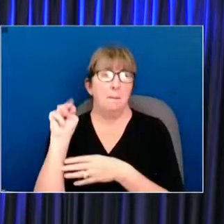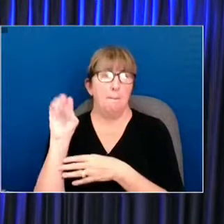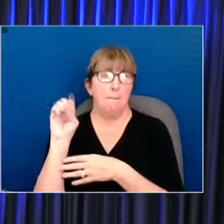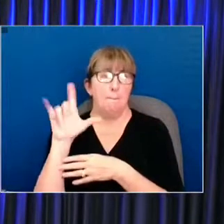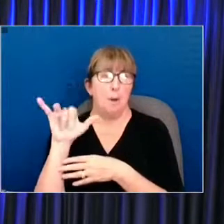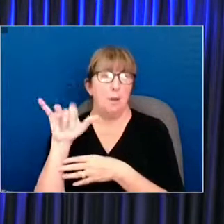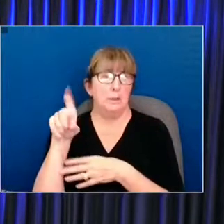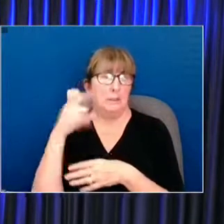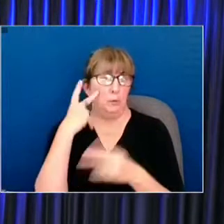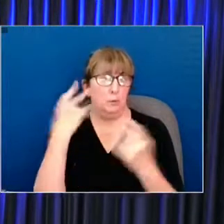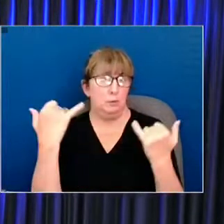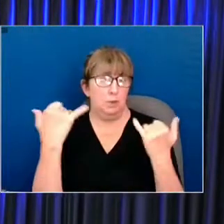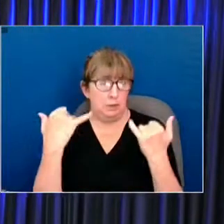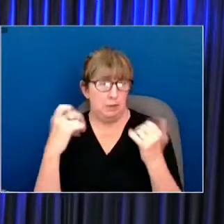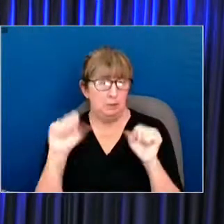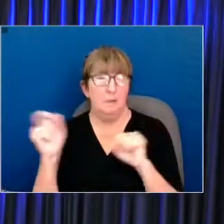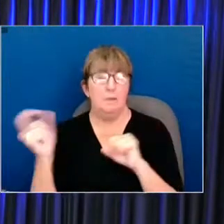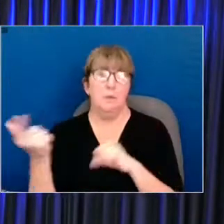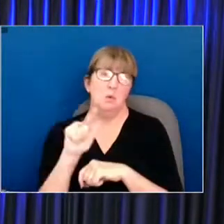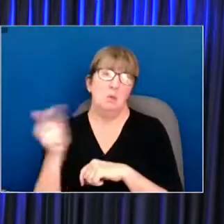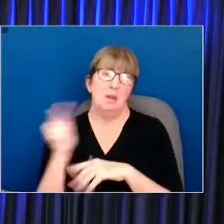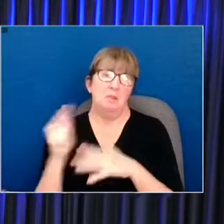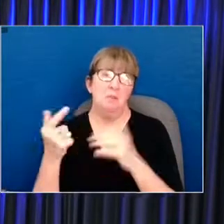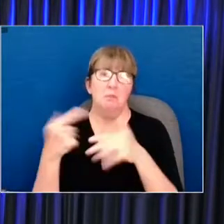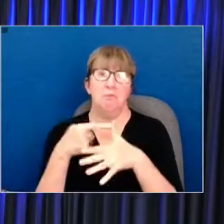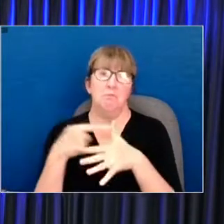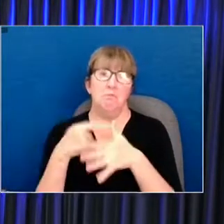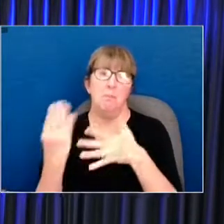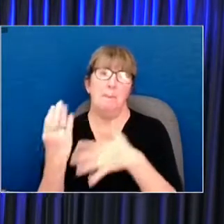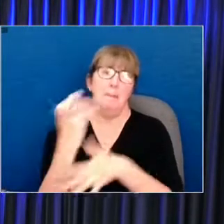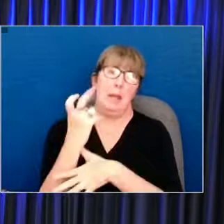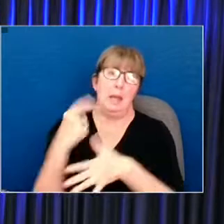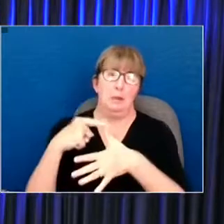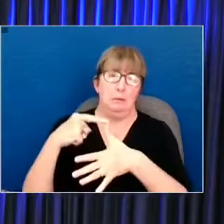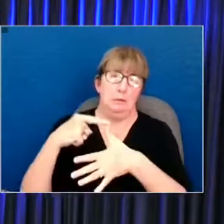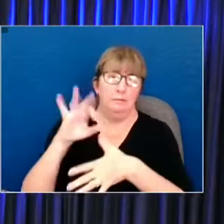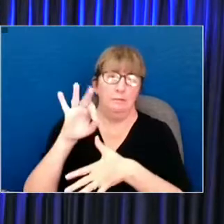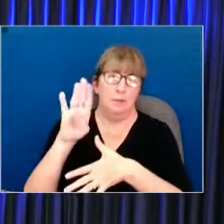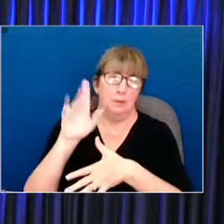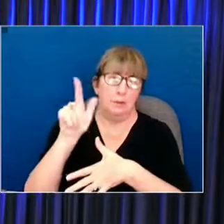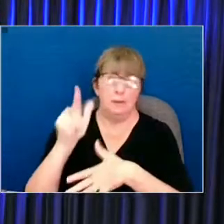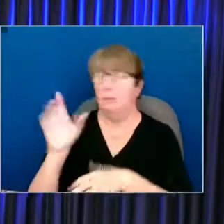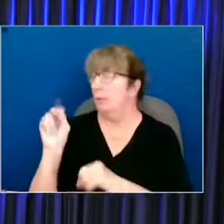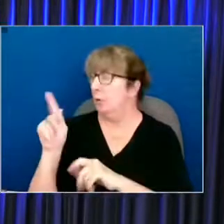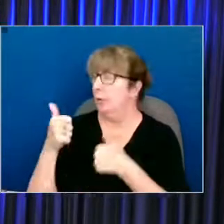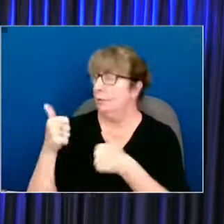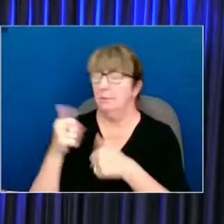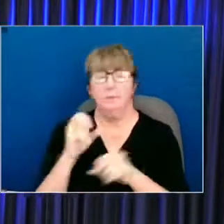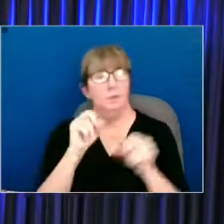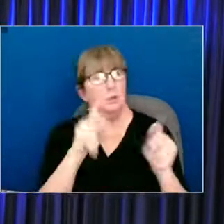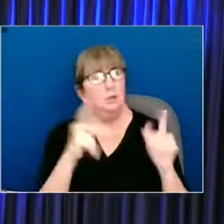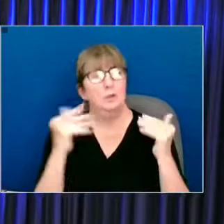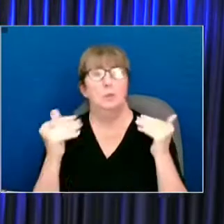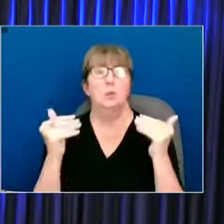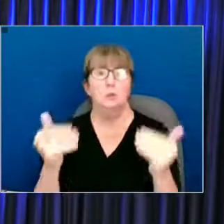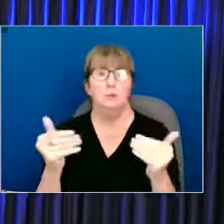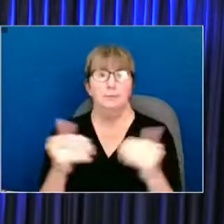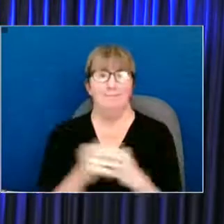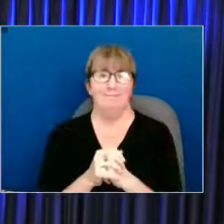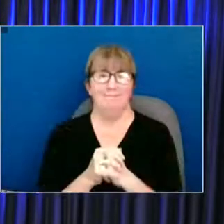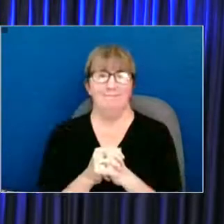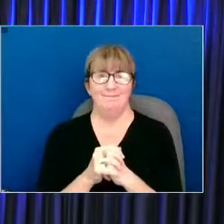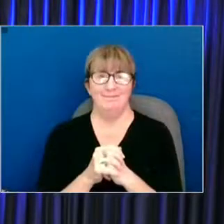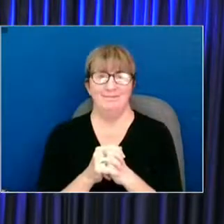But then we can like go back and forth on the Facebook thing. Okay, excellent. Okay. All right, so let's do